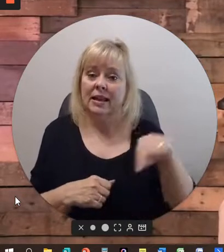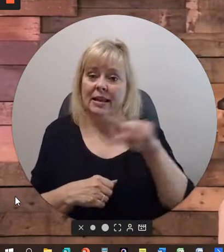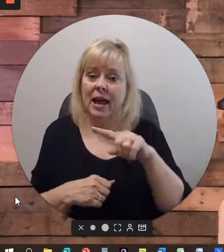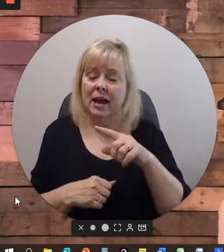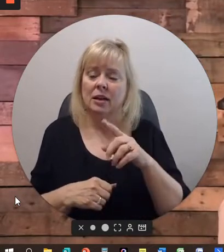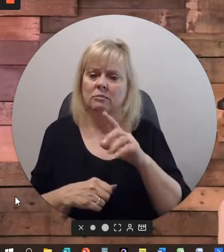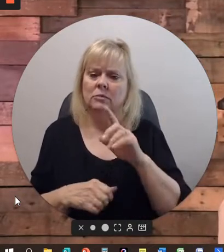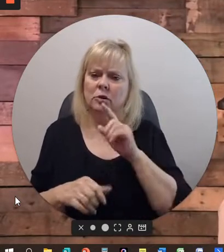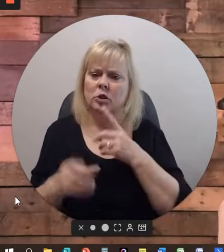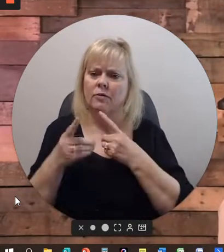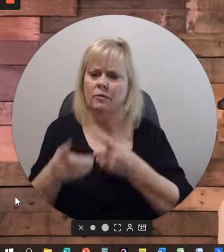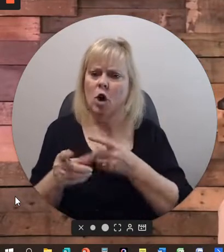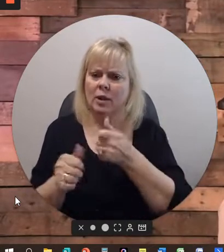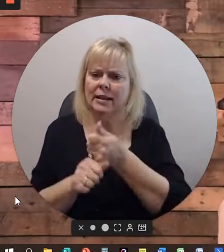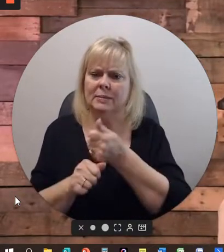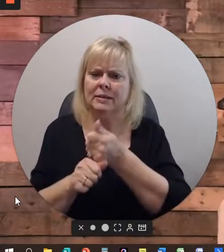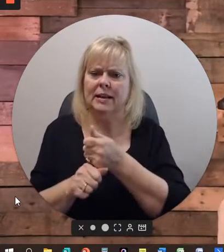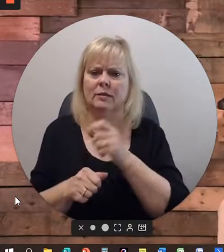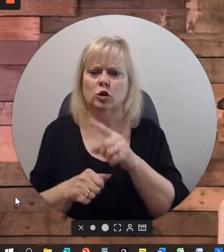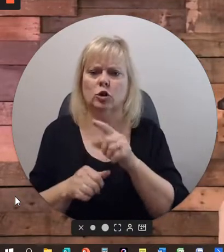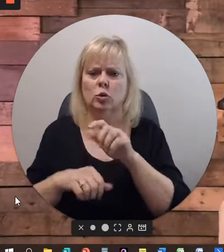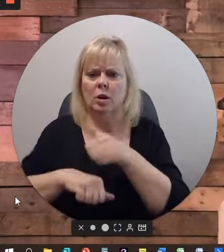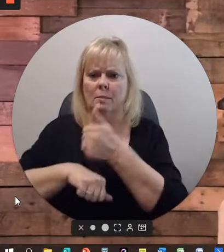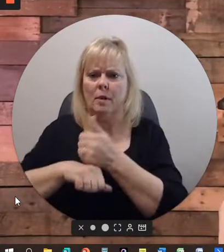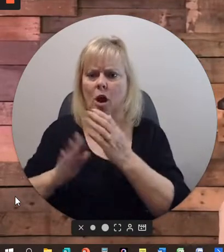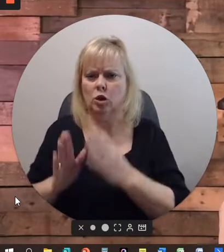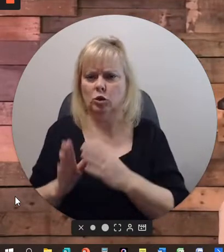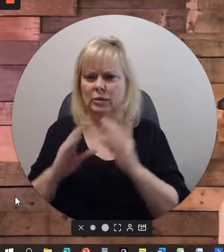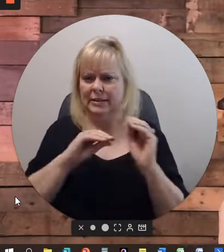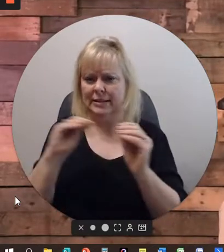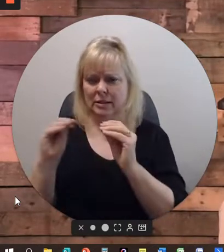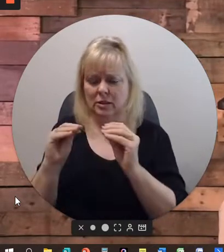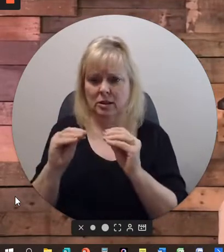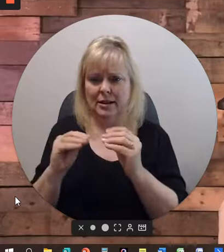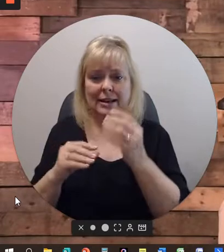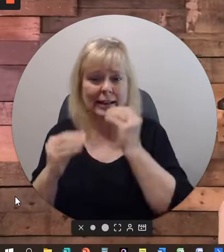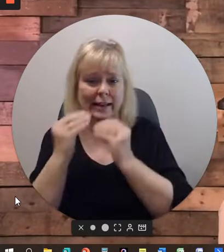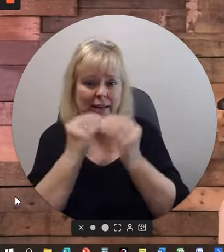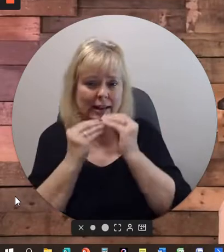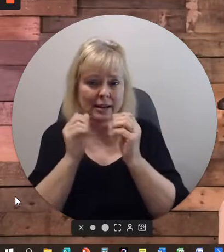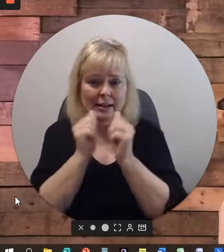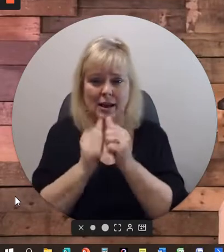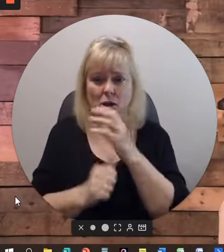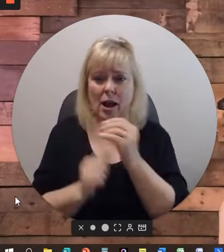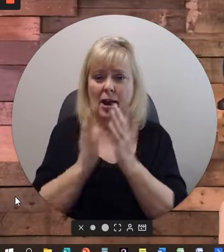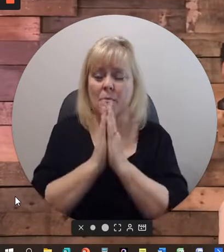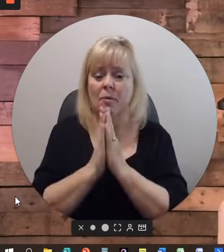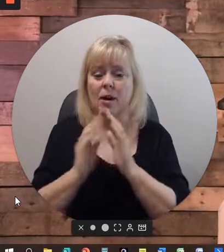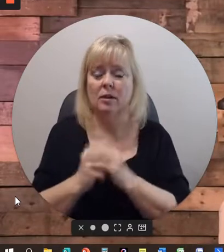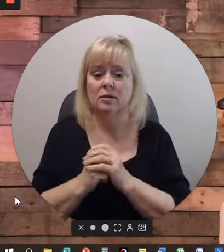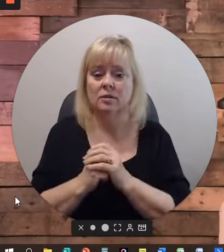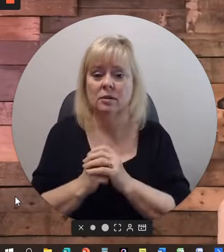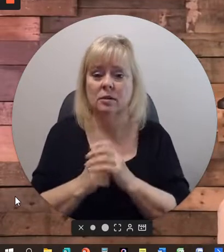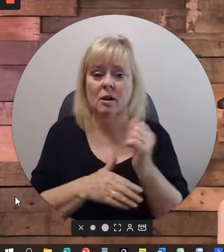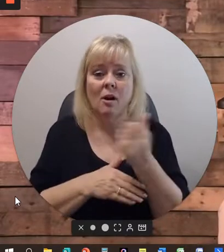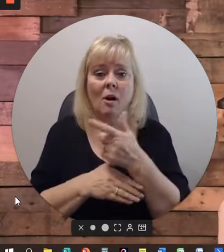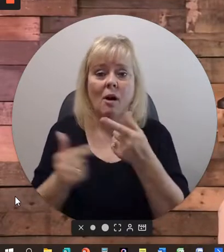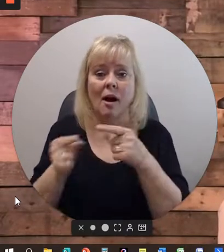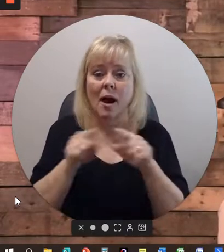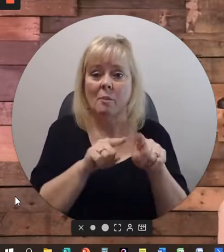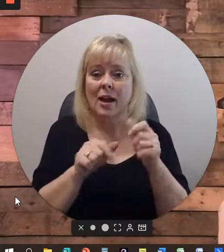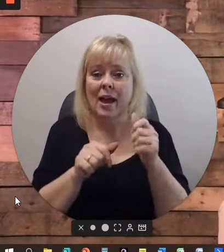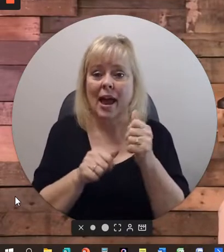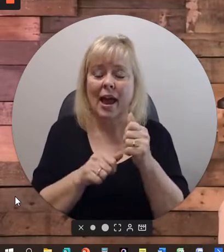fellowship, to the breaking of bread and to the prayers. Awe came upon everyone because